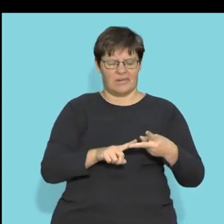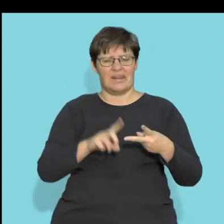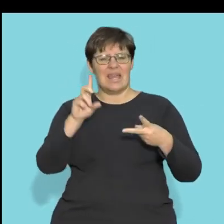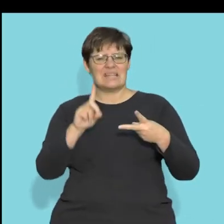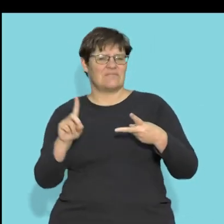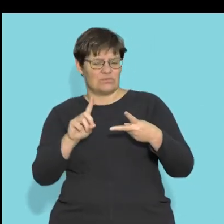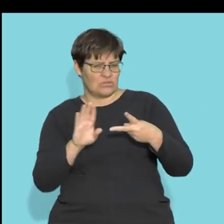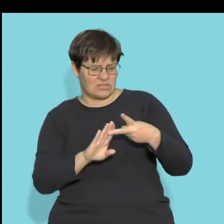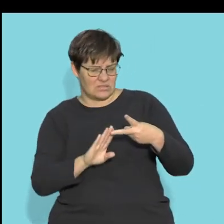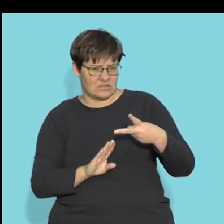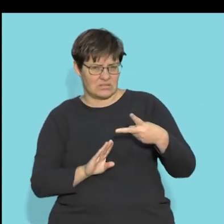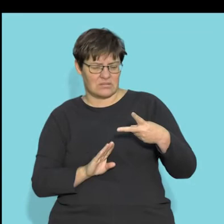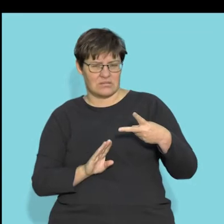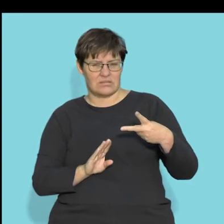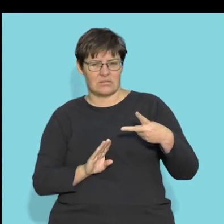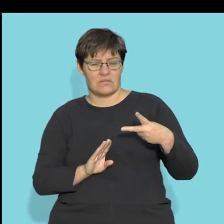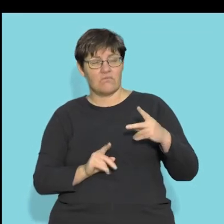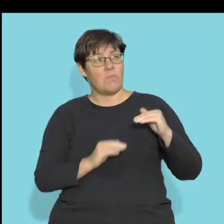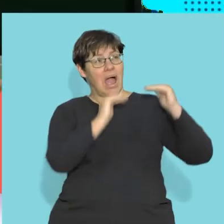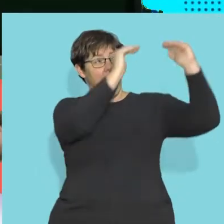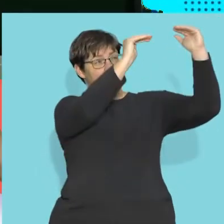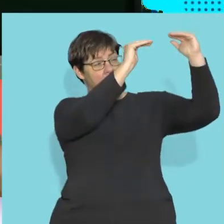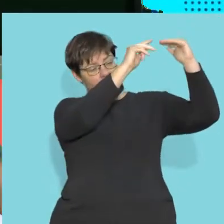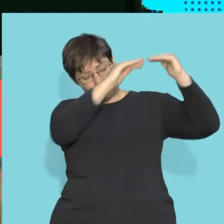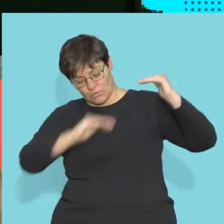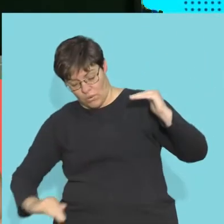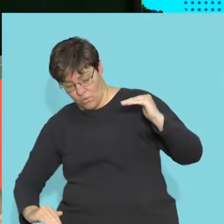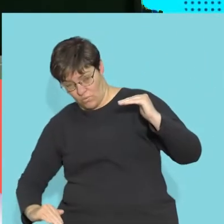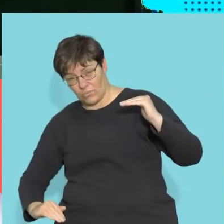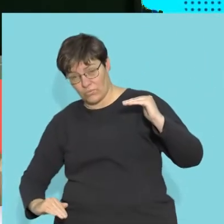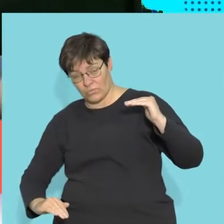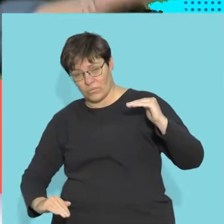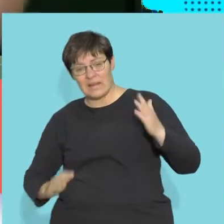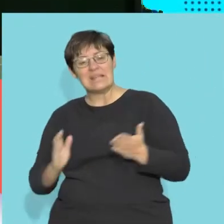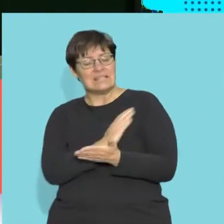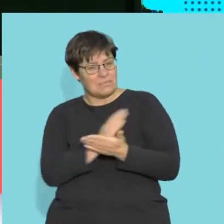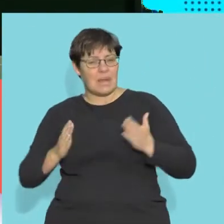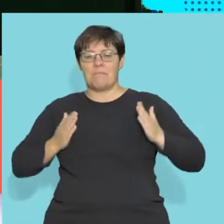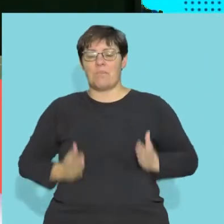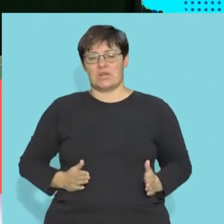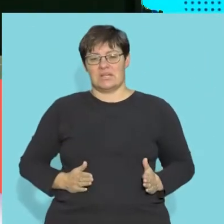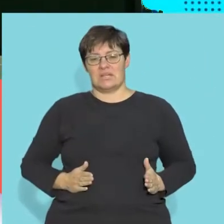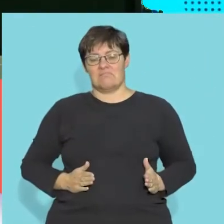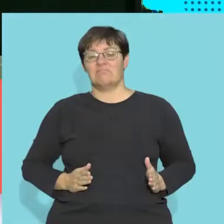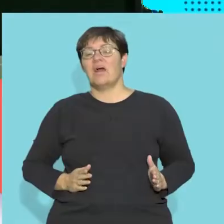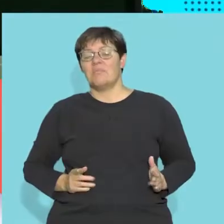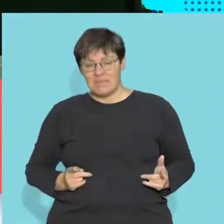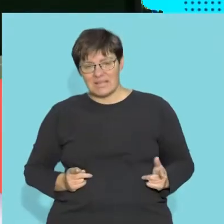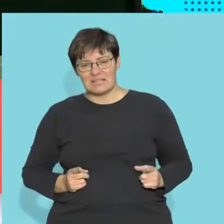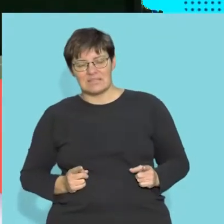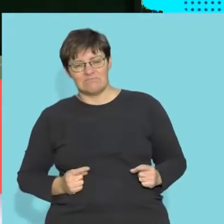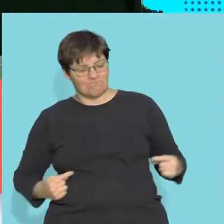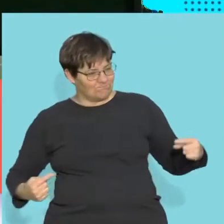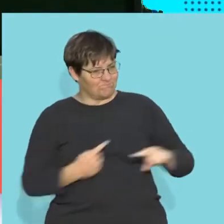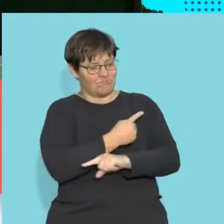and diffusion, high concentration to low concentration. But sometimes in our body, we